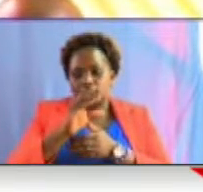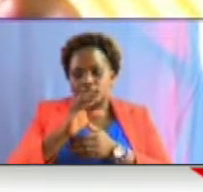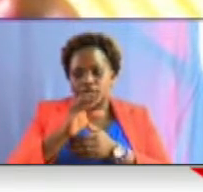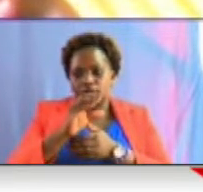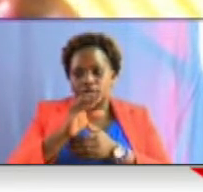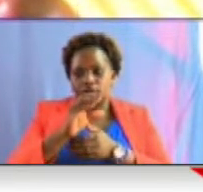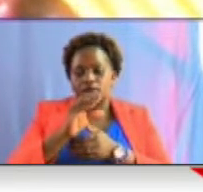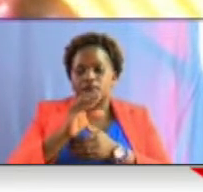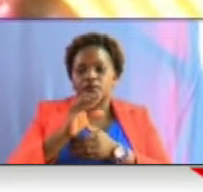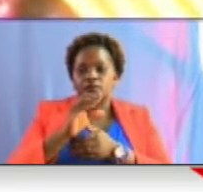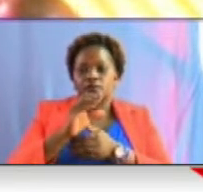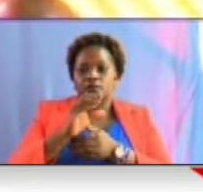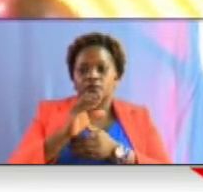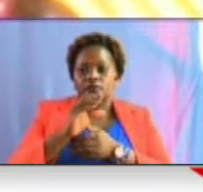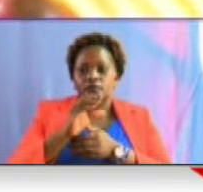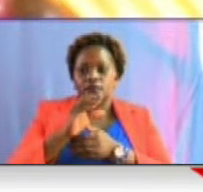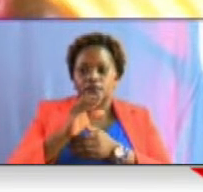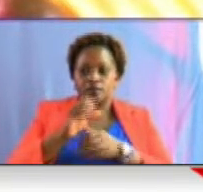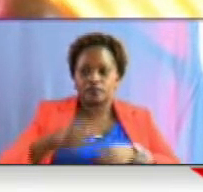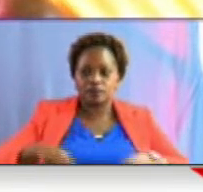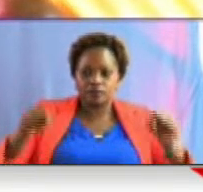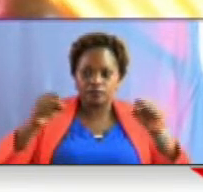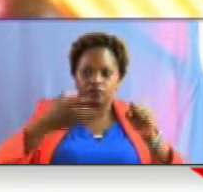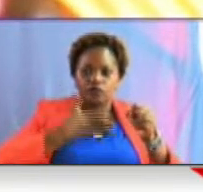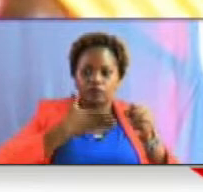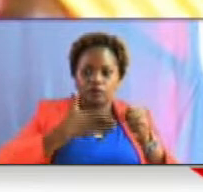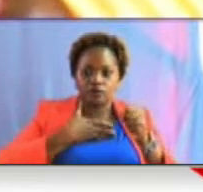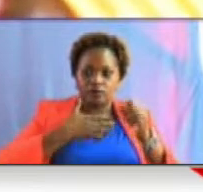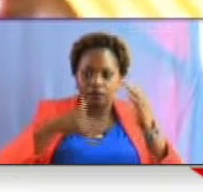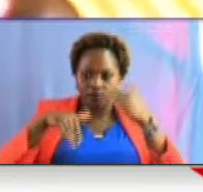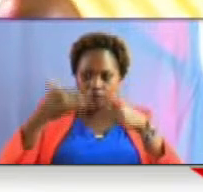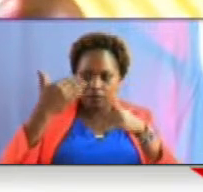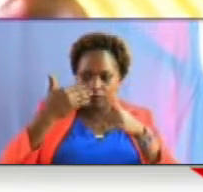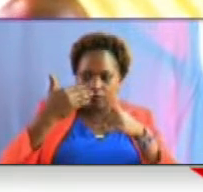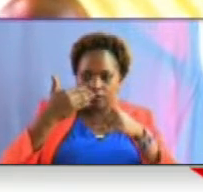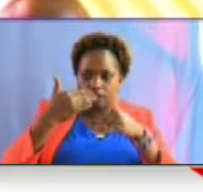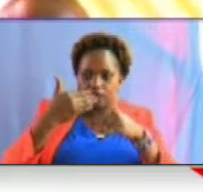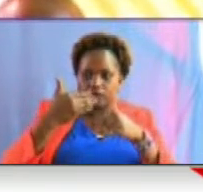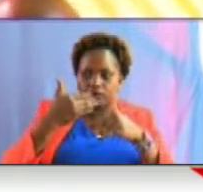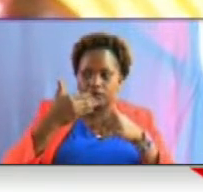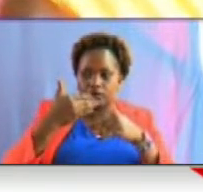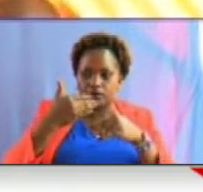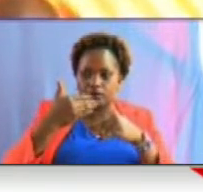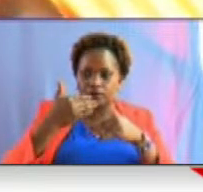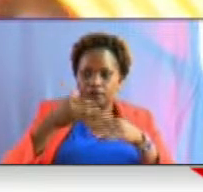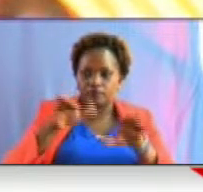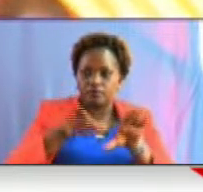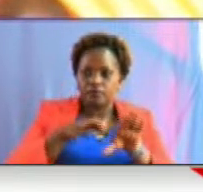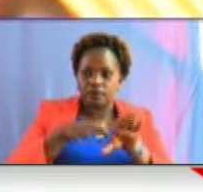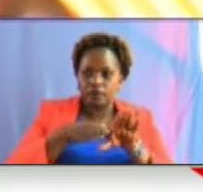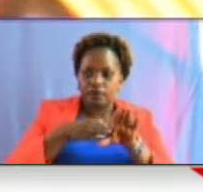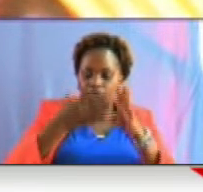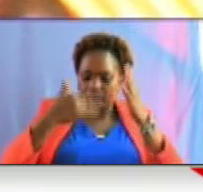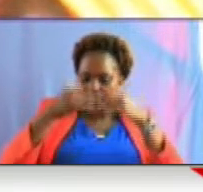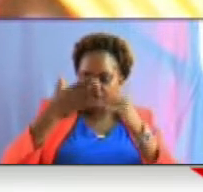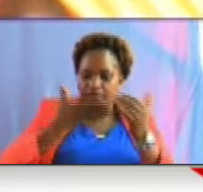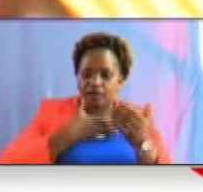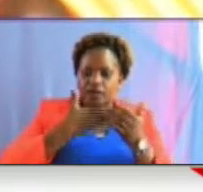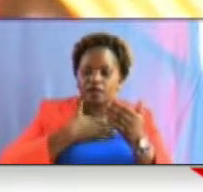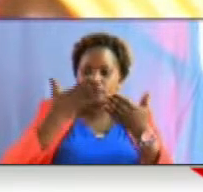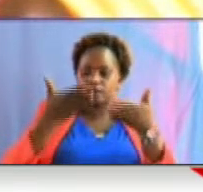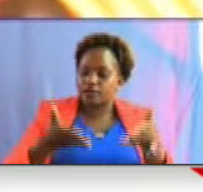Nur Hassan, Chairman of Council, Professor Joachim Usur, members of the University Council